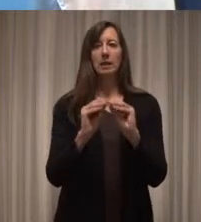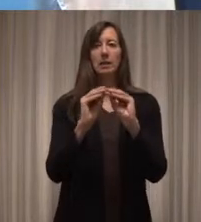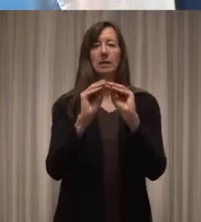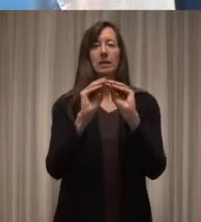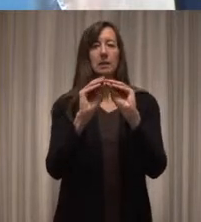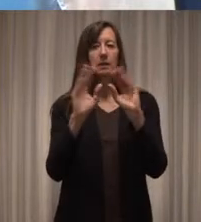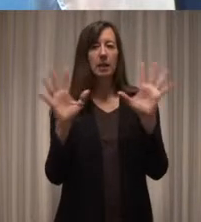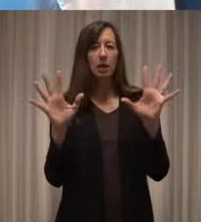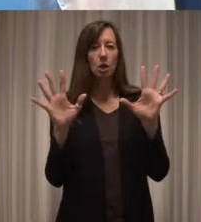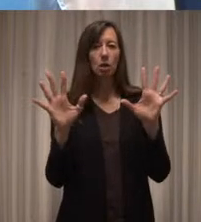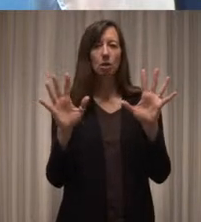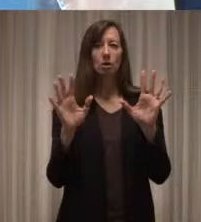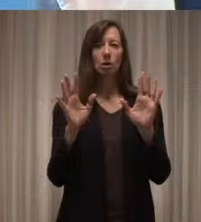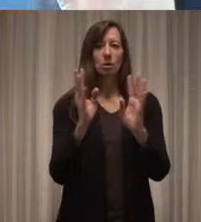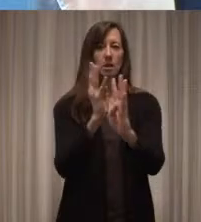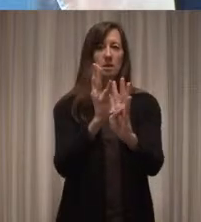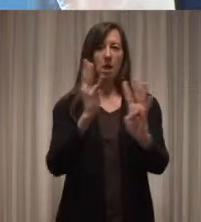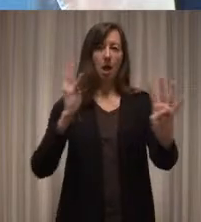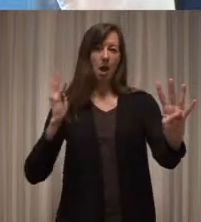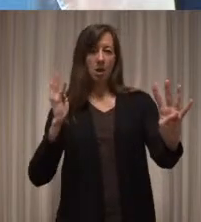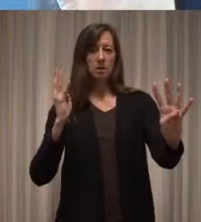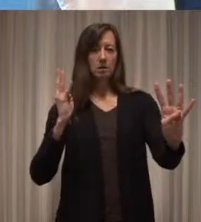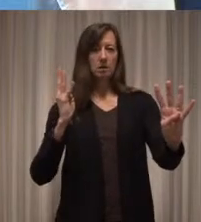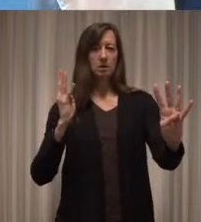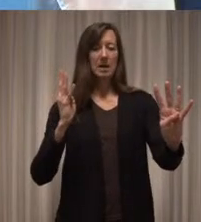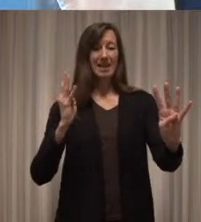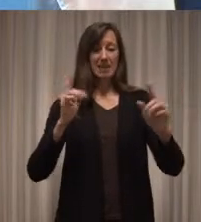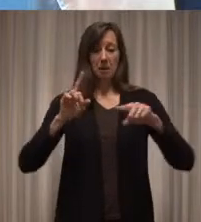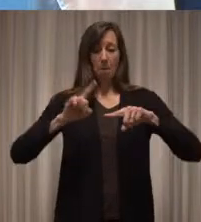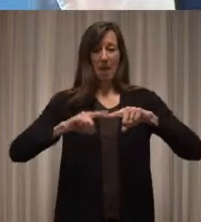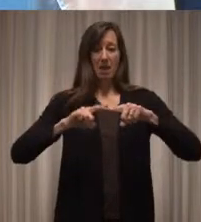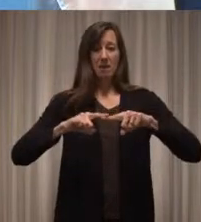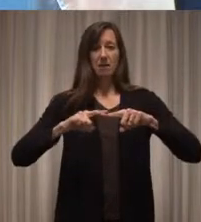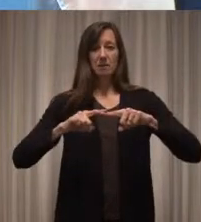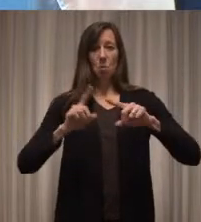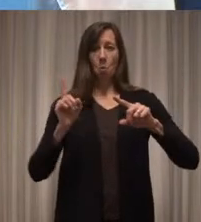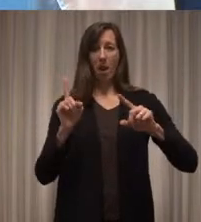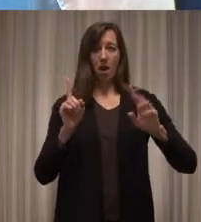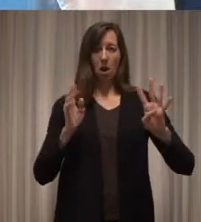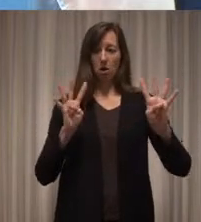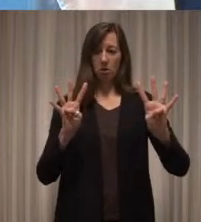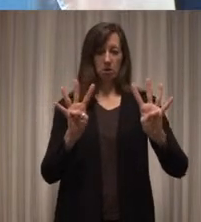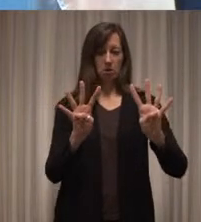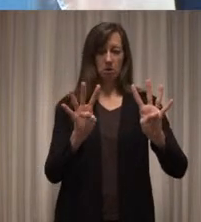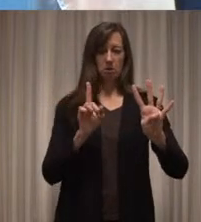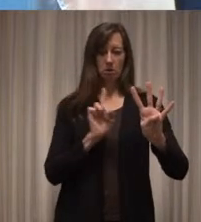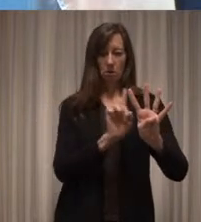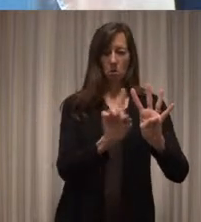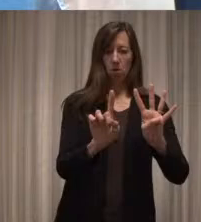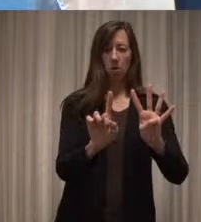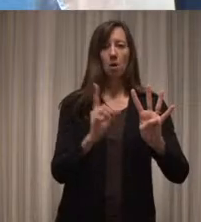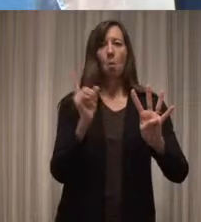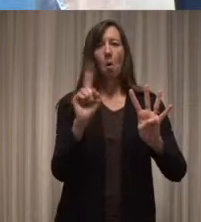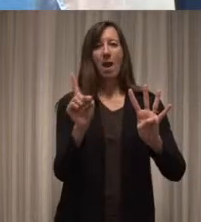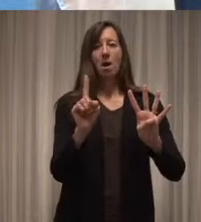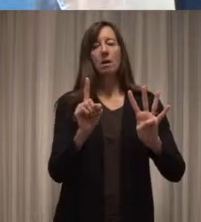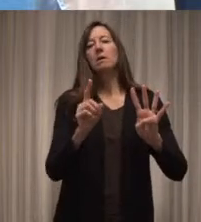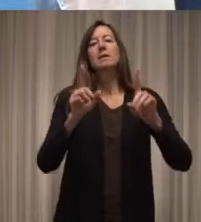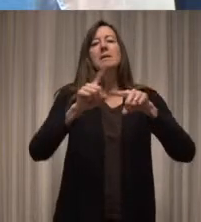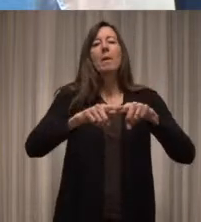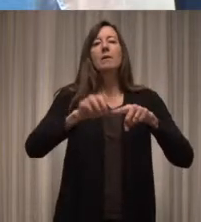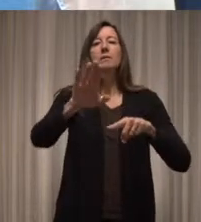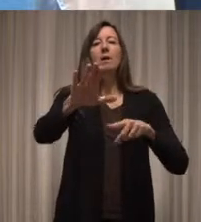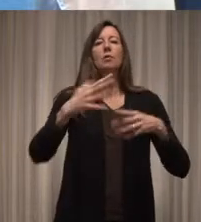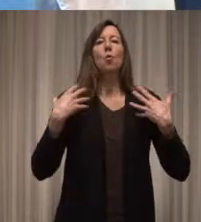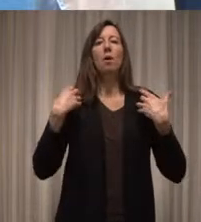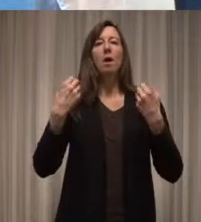line that's based on health risk. So those priority groups are based on making sure that the most vulnerable and high-risk